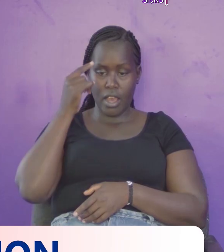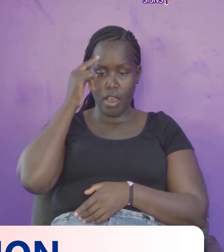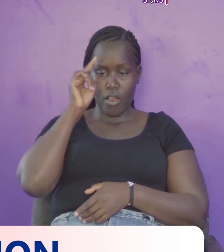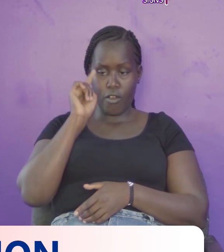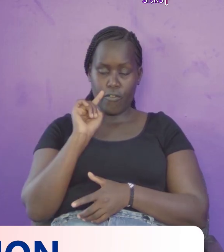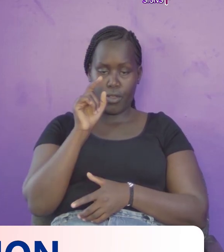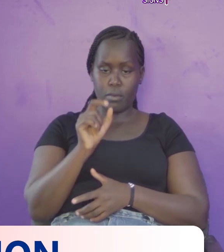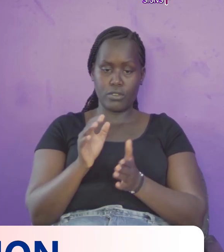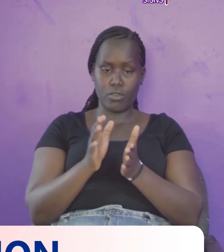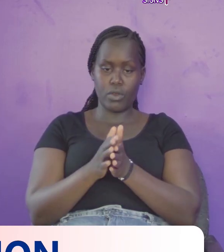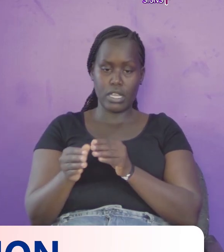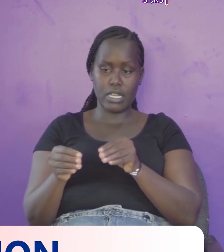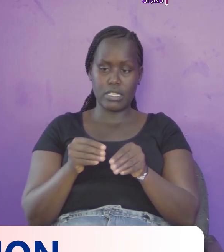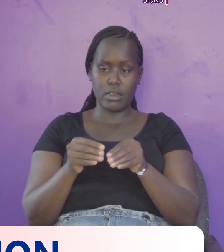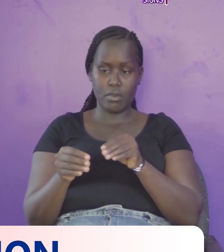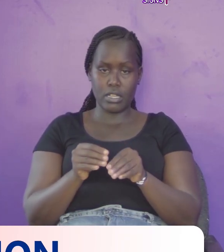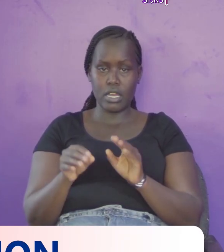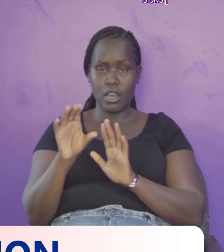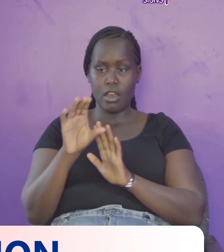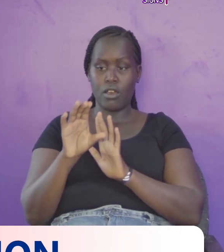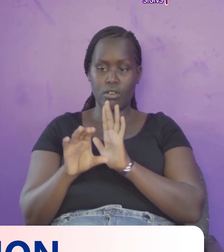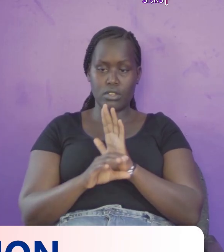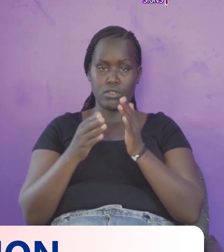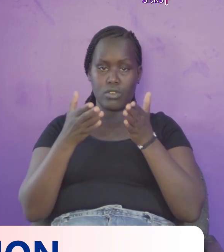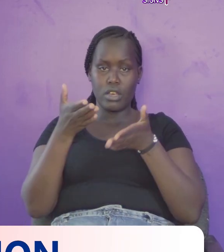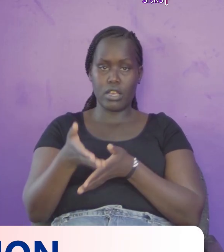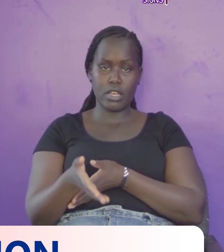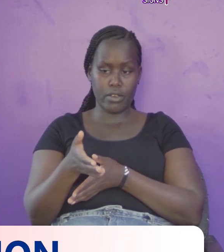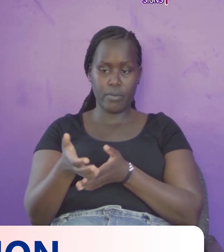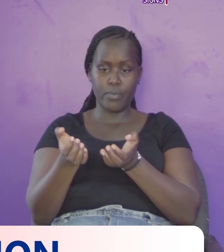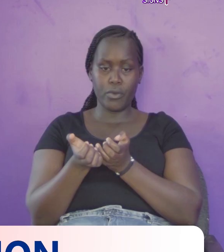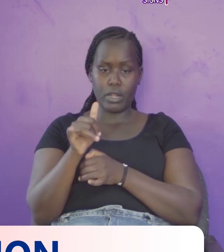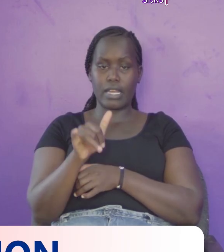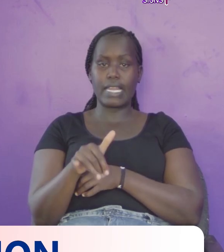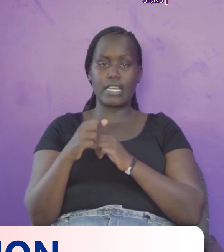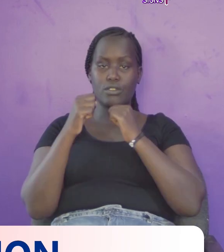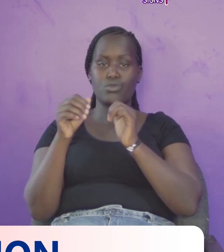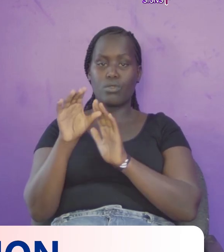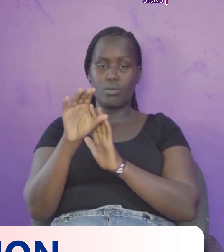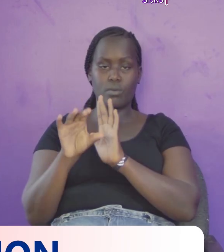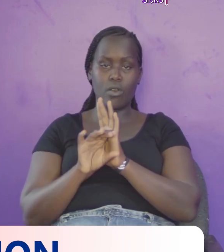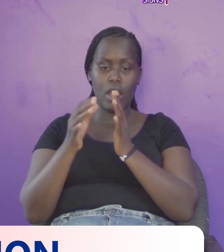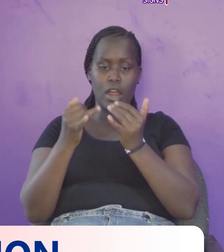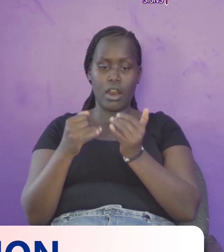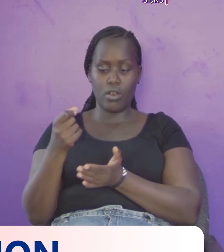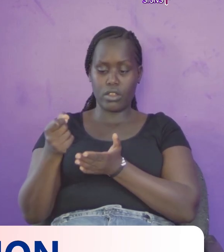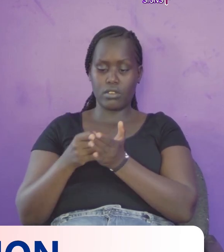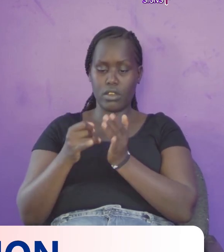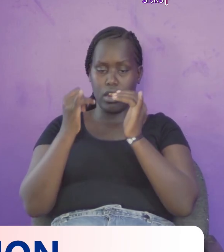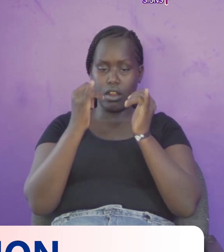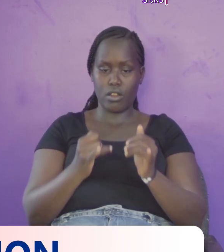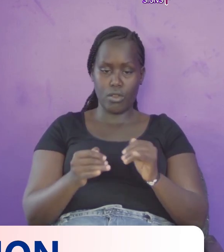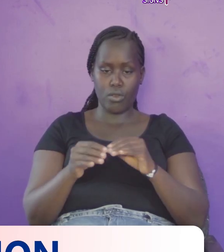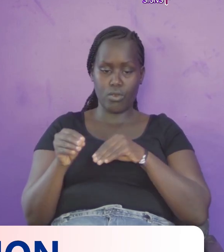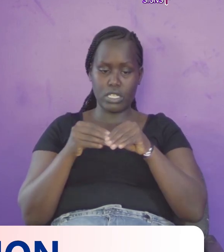of the person with disability, the Constitution is there. We need that strong Constitution. Now they have signed a new Disabilities